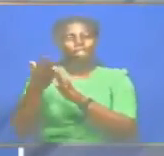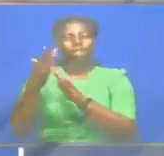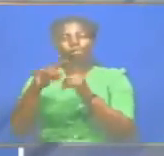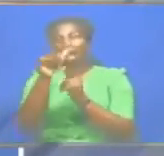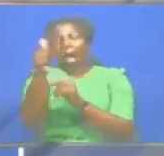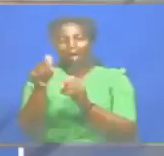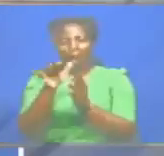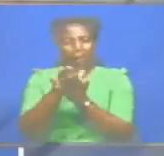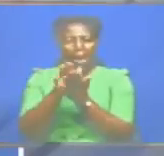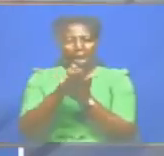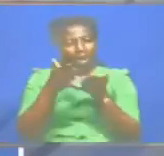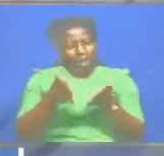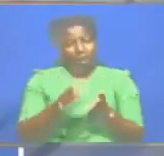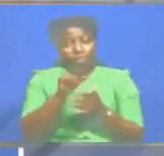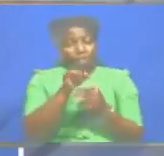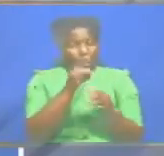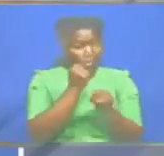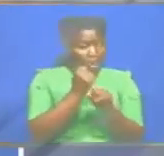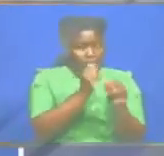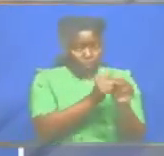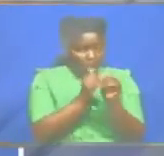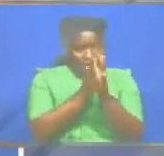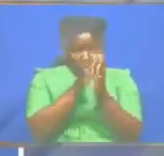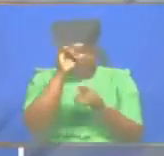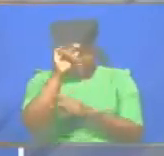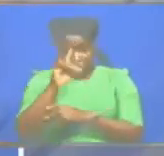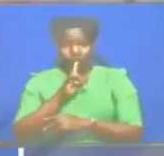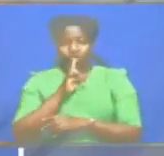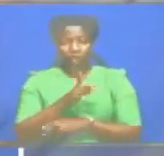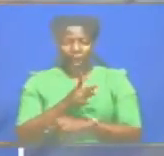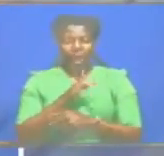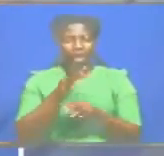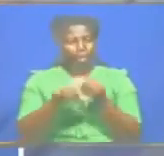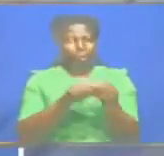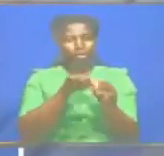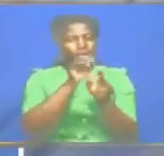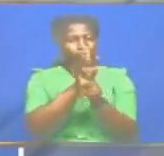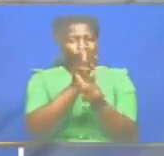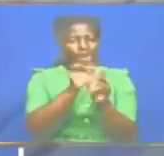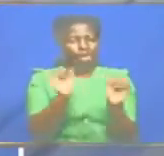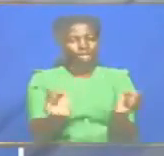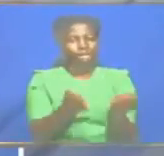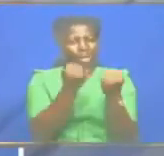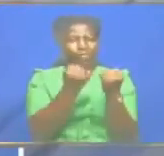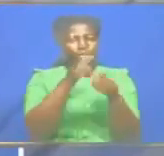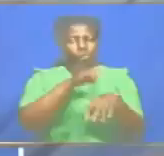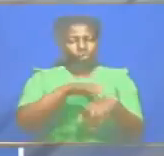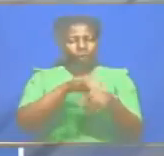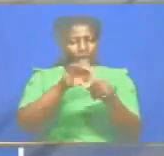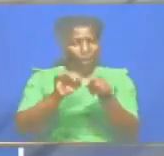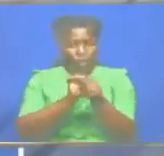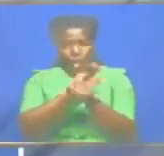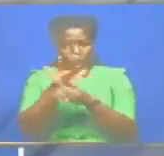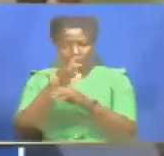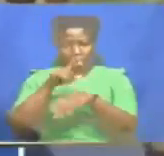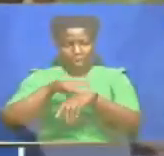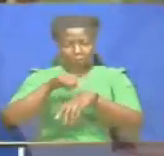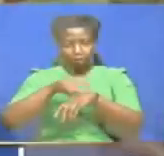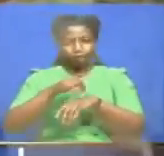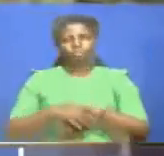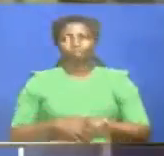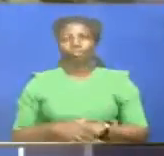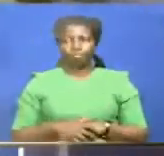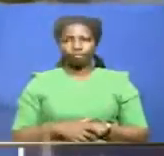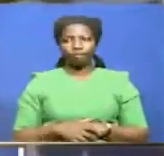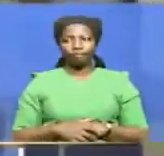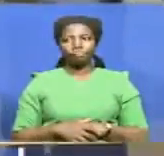This goes in line with government directive of keeping safe during the COVID-19 pandemic. To tap